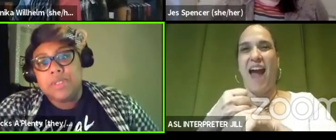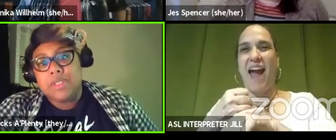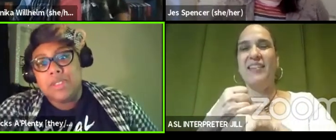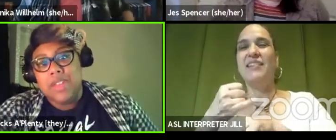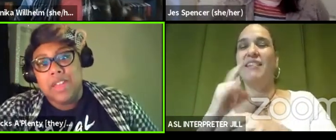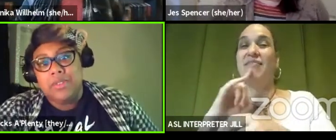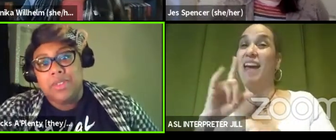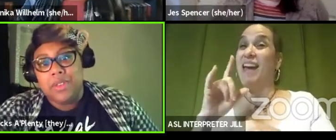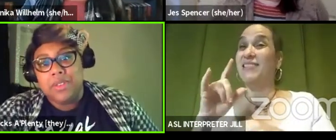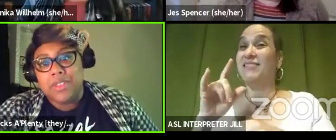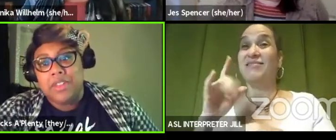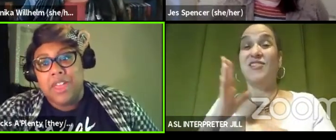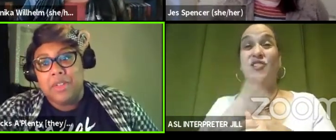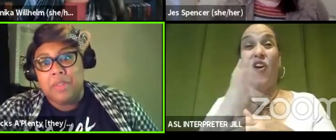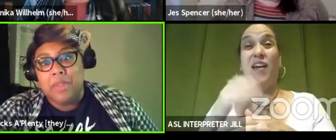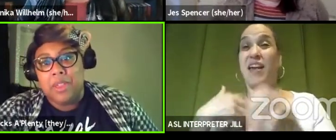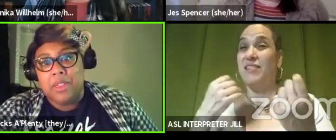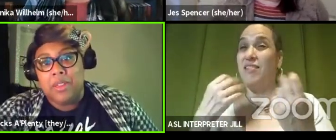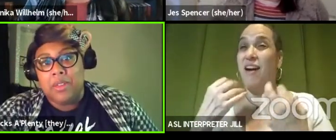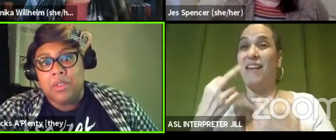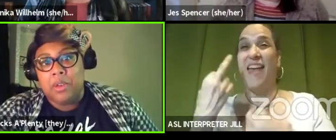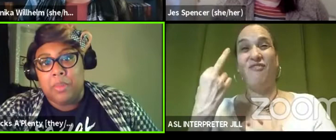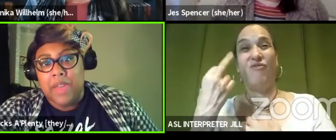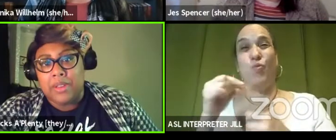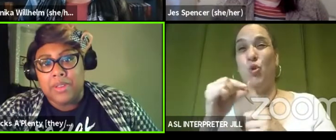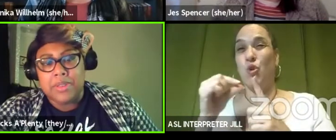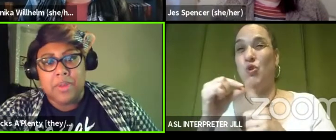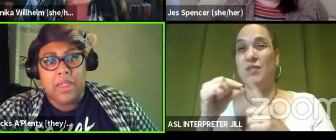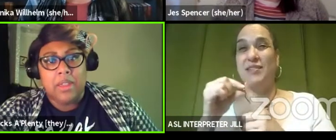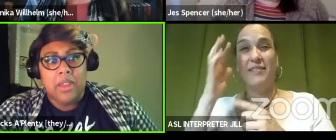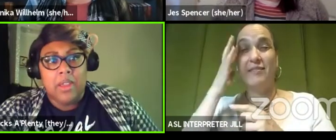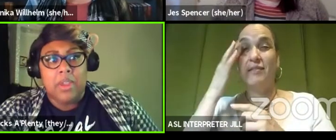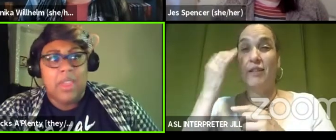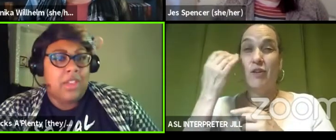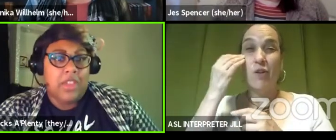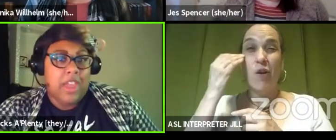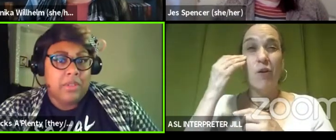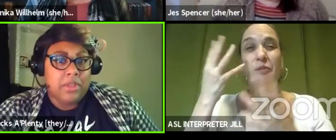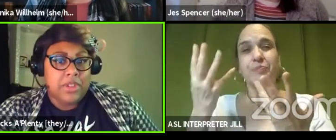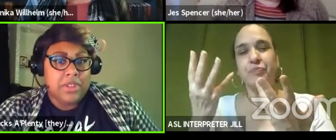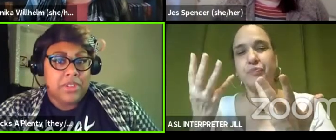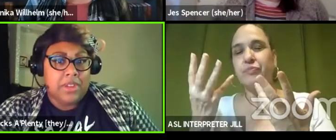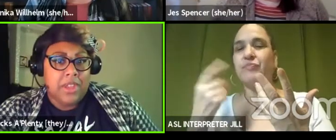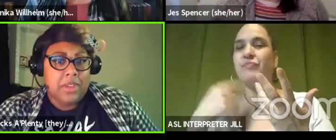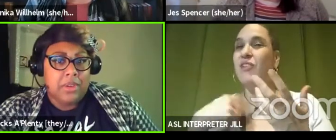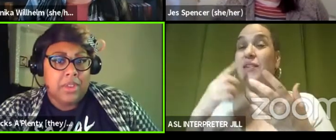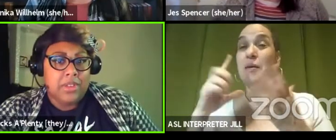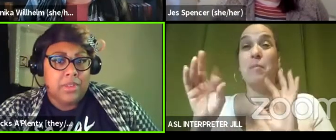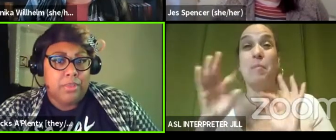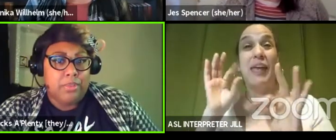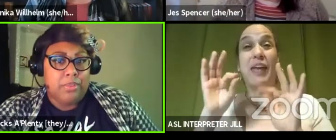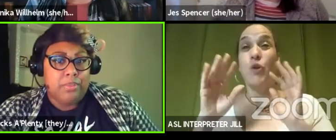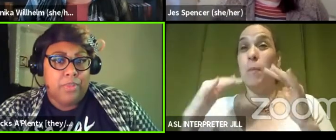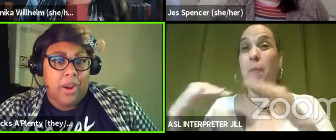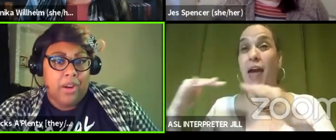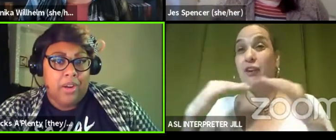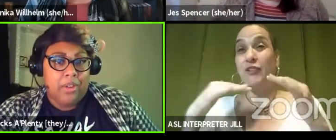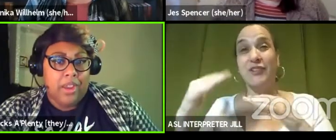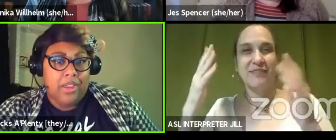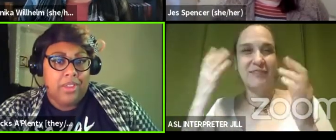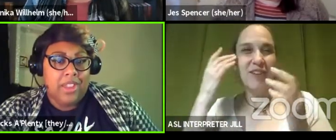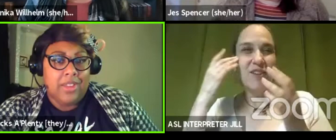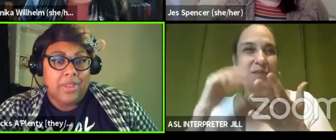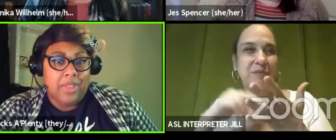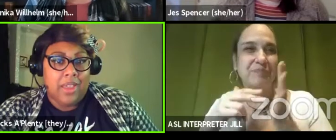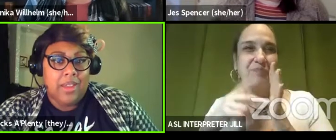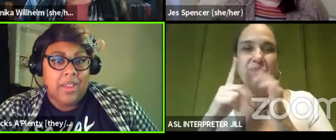so it's kind of, you know, it's kind of that, like, picking your battles, right? But yeah, you can't really just, like, take your kid to the bar,